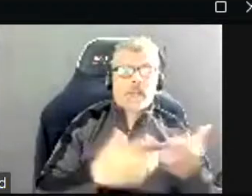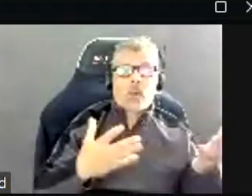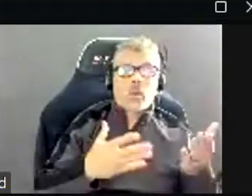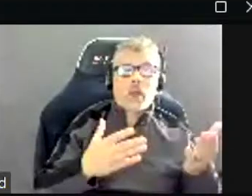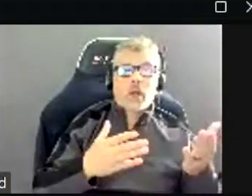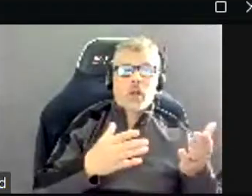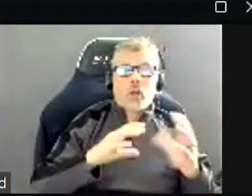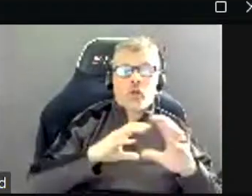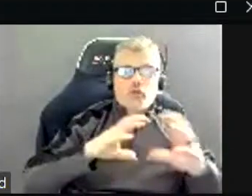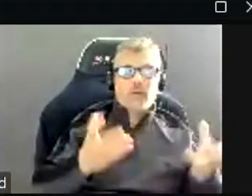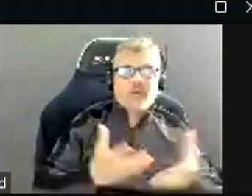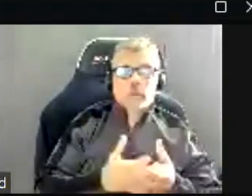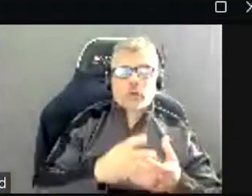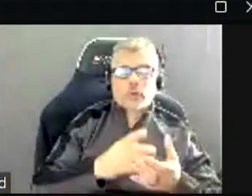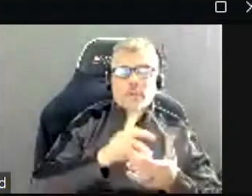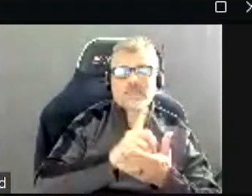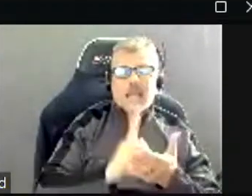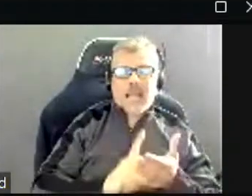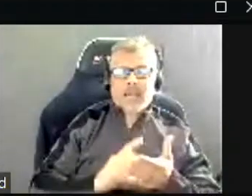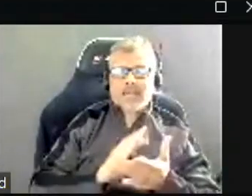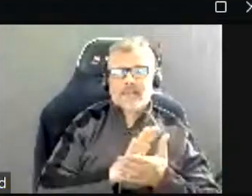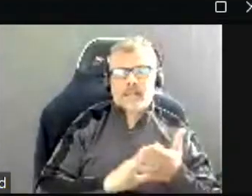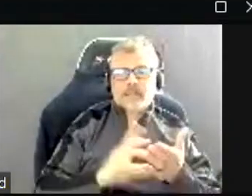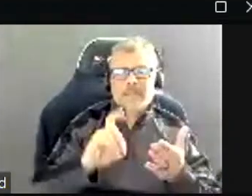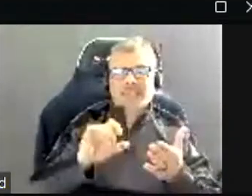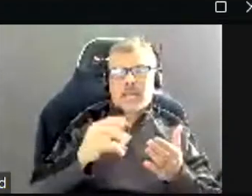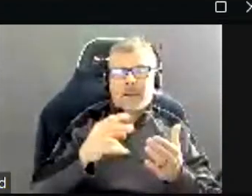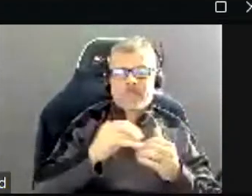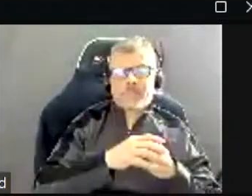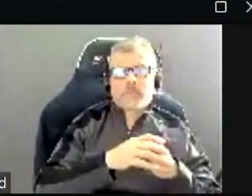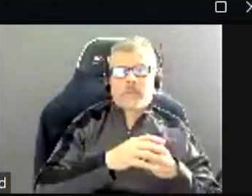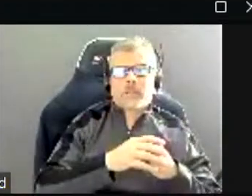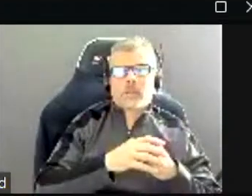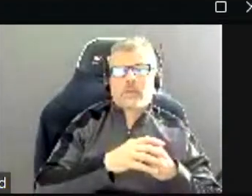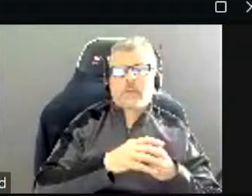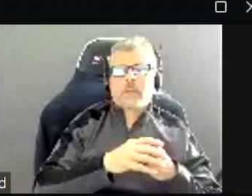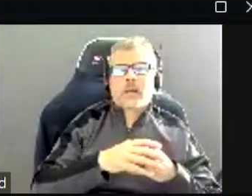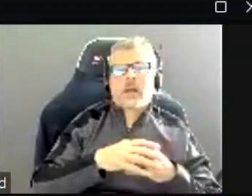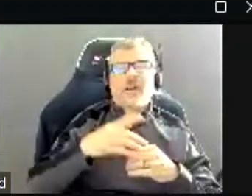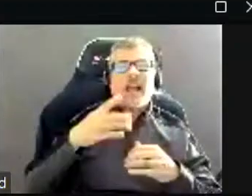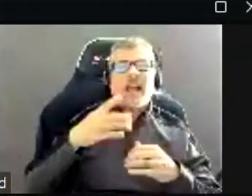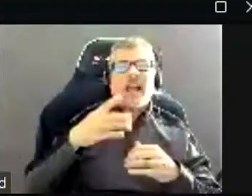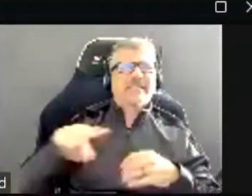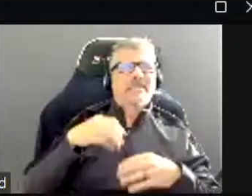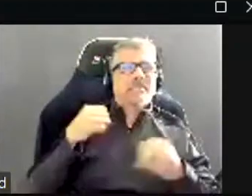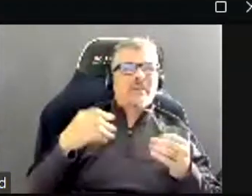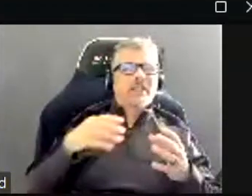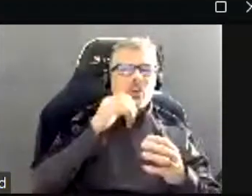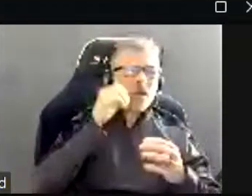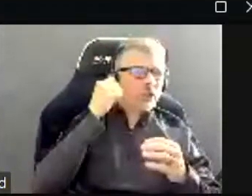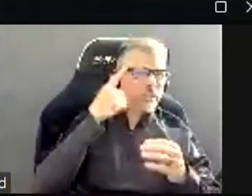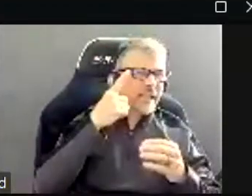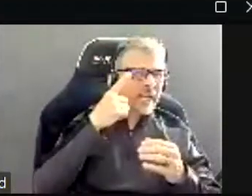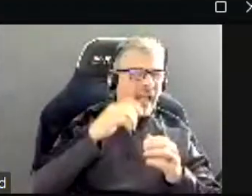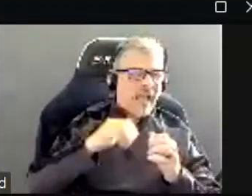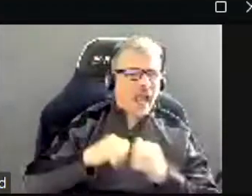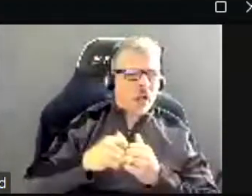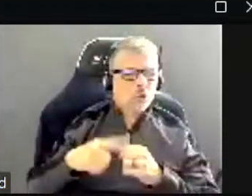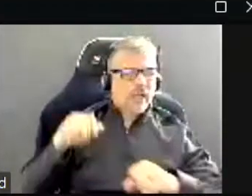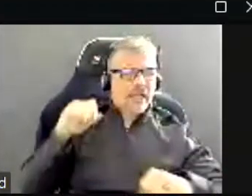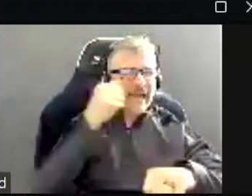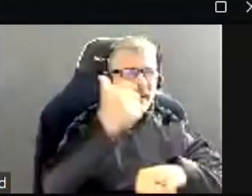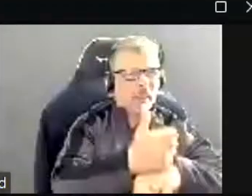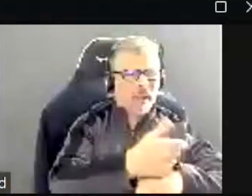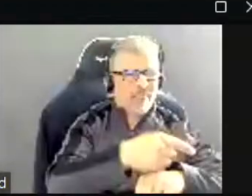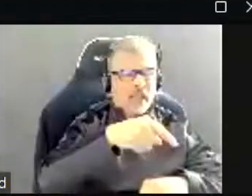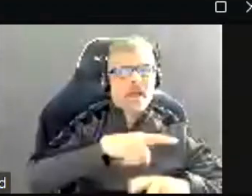universal design and folks not really understanding what it is and implementing it. But the